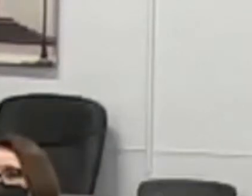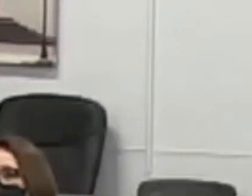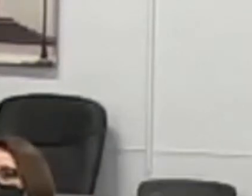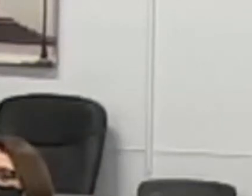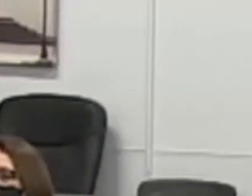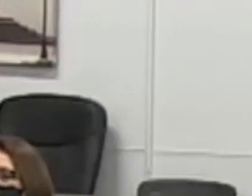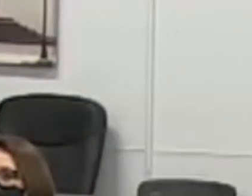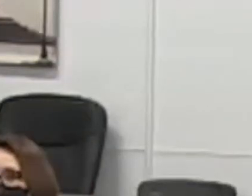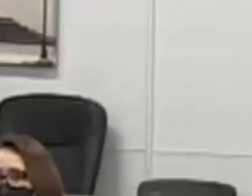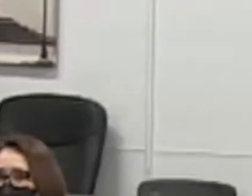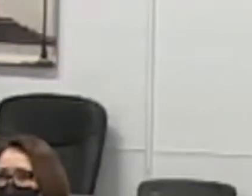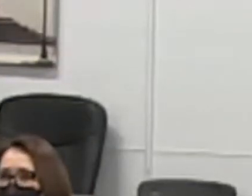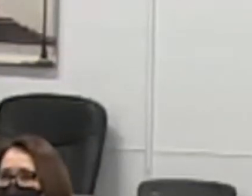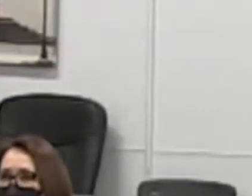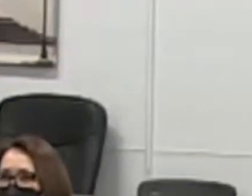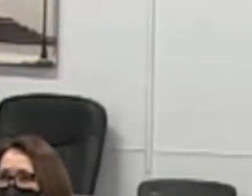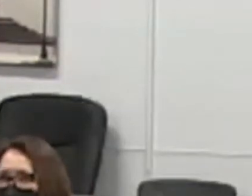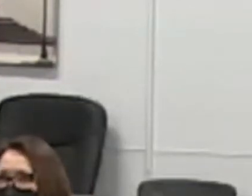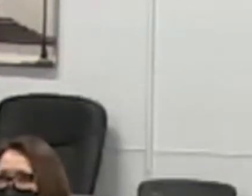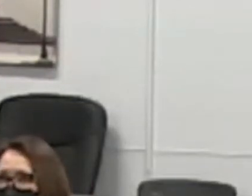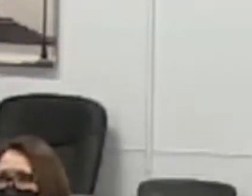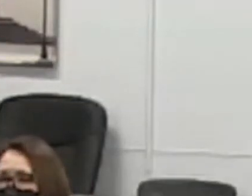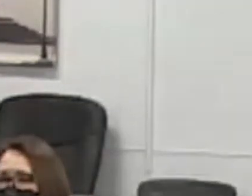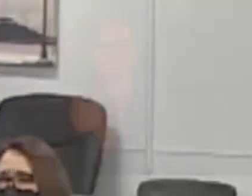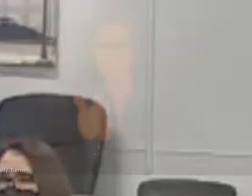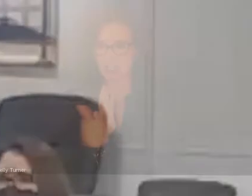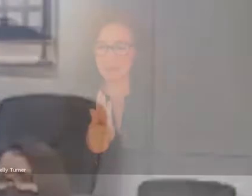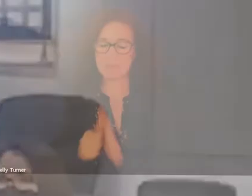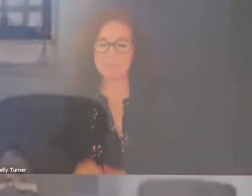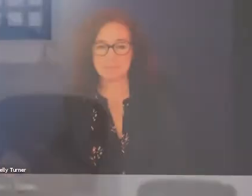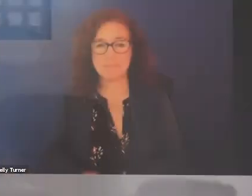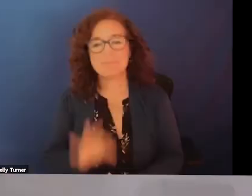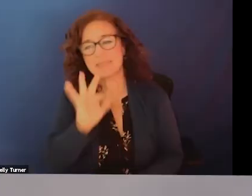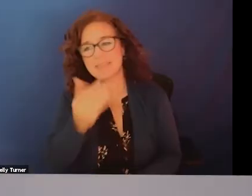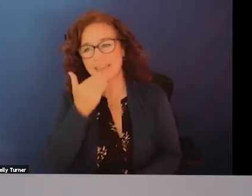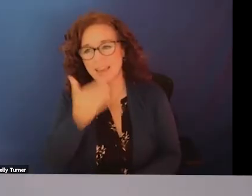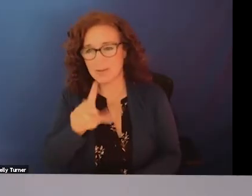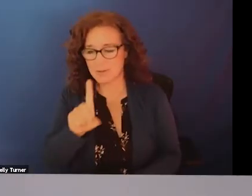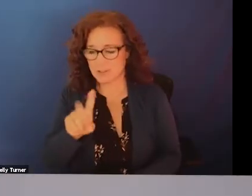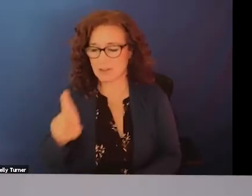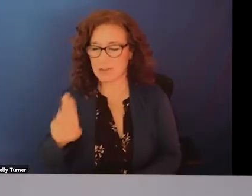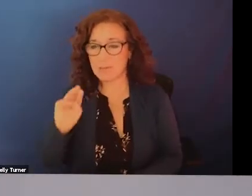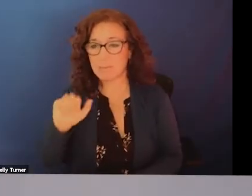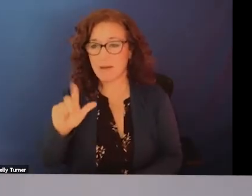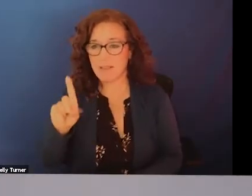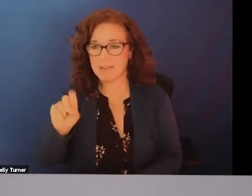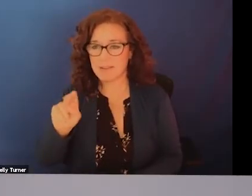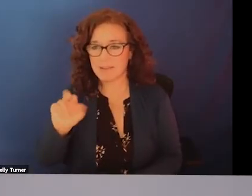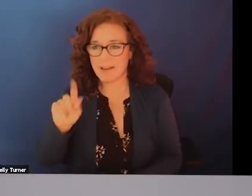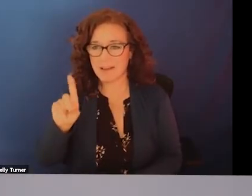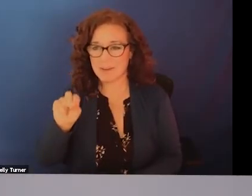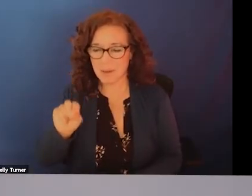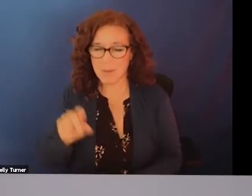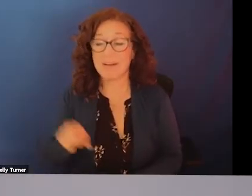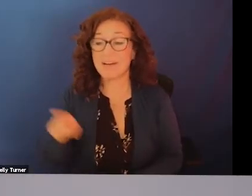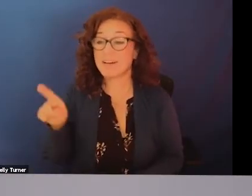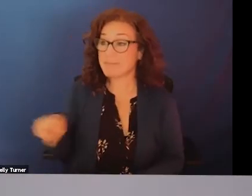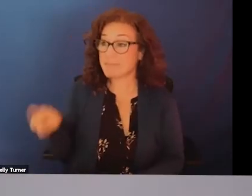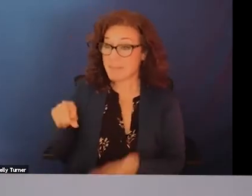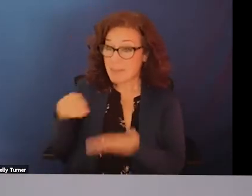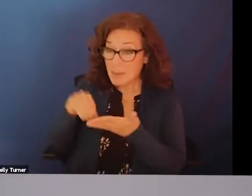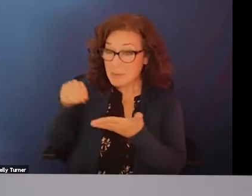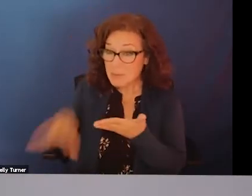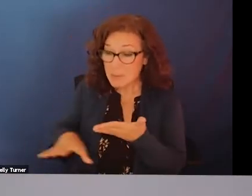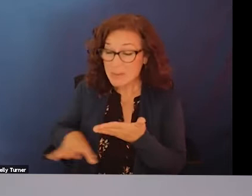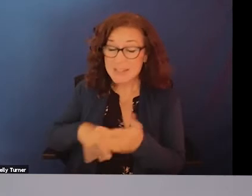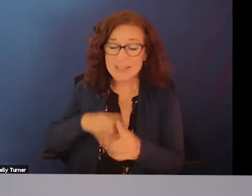agenda items. Oh, thank you, Dr. Maldonado. The students and of course, Ms. Boozer are so